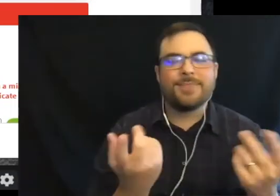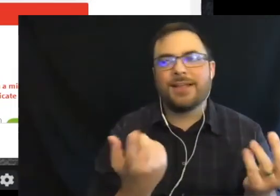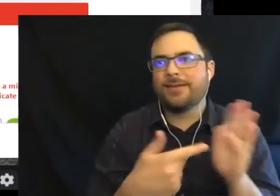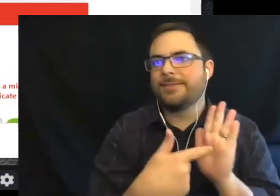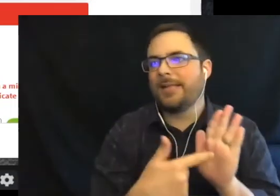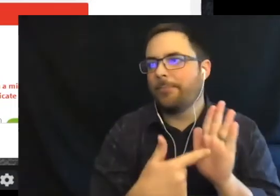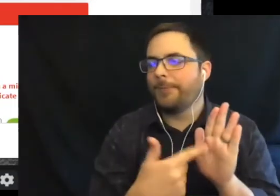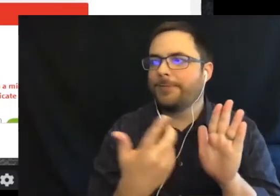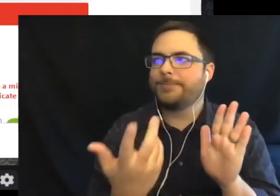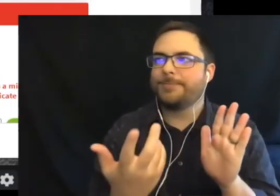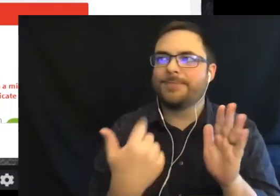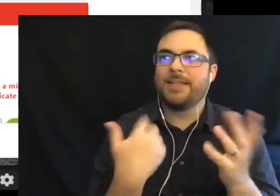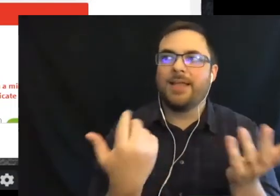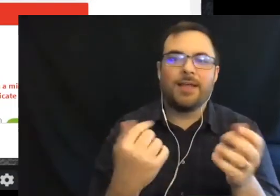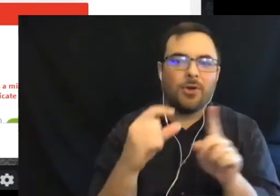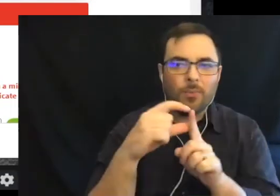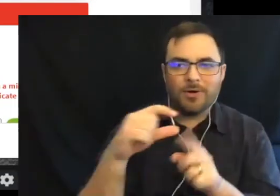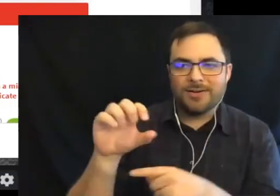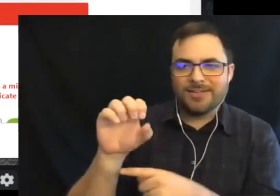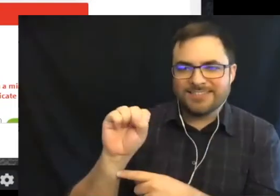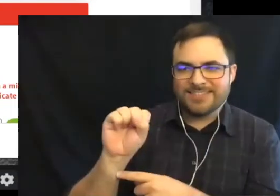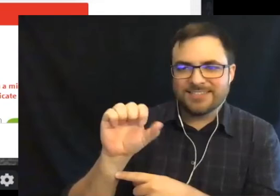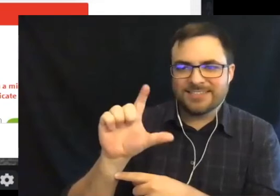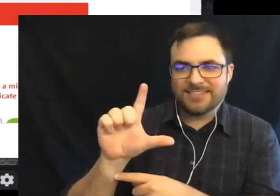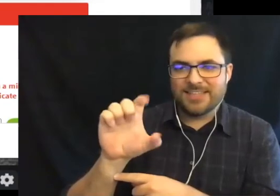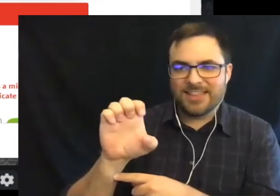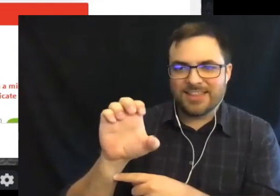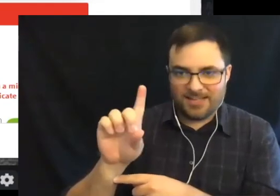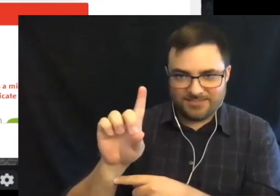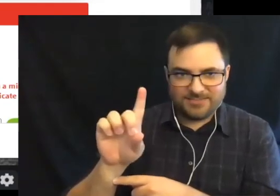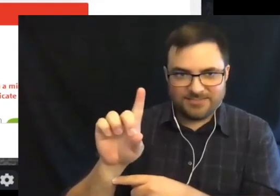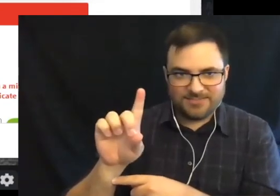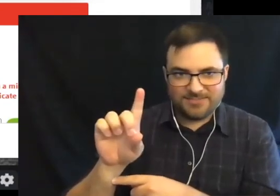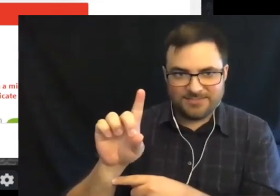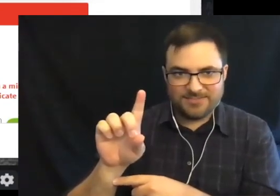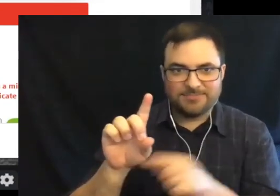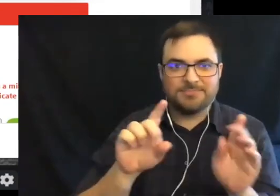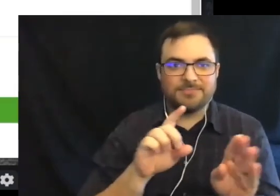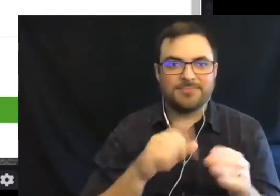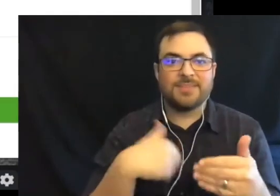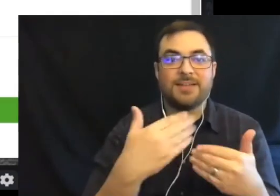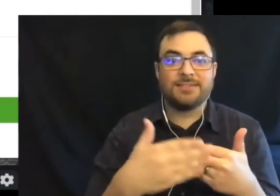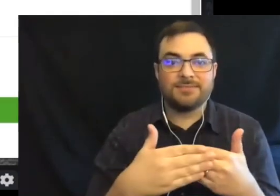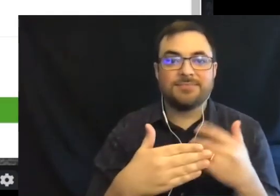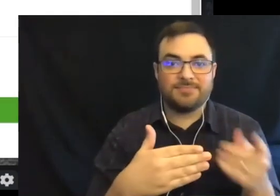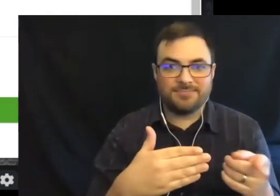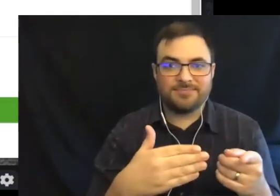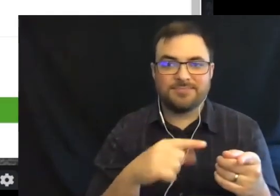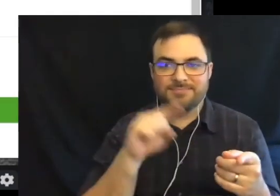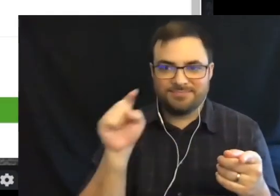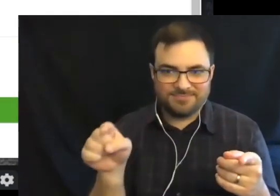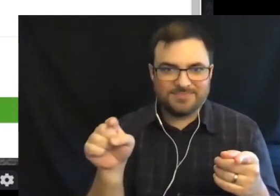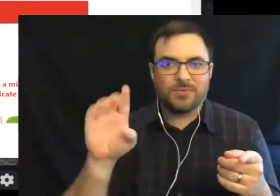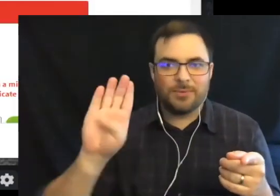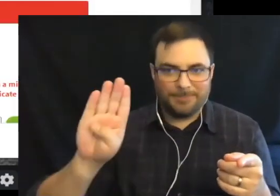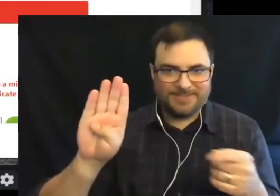I want to teach the word sled, I would type in the word sled. You click next, and now it's going to bring me over to the B